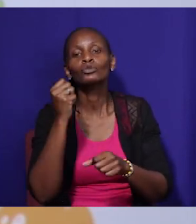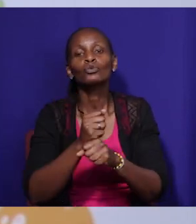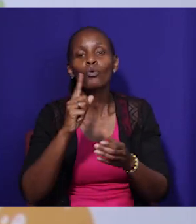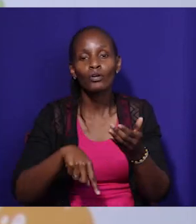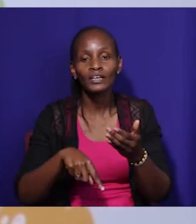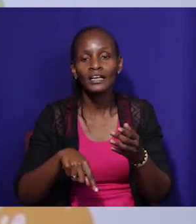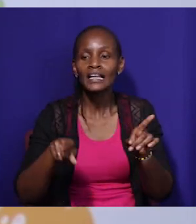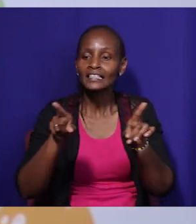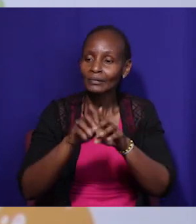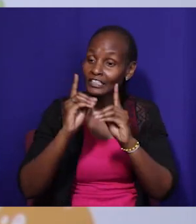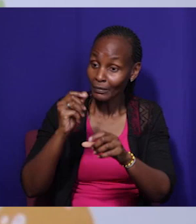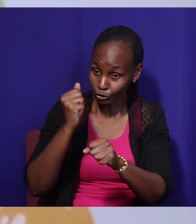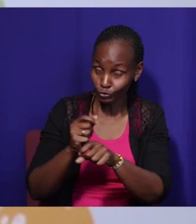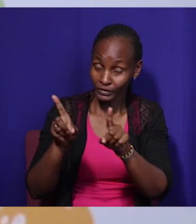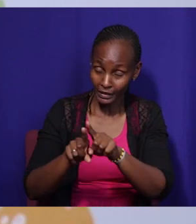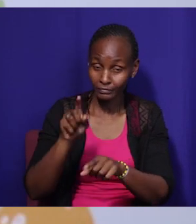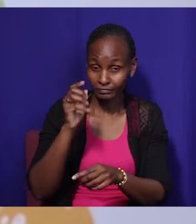And do they do it?